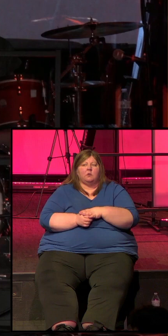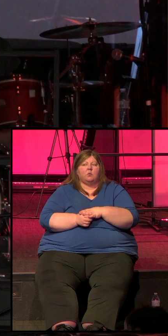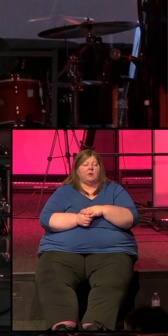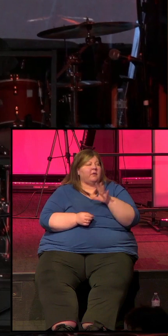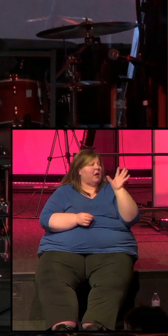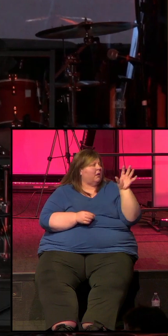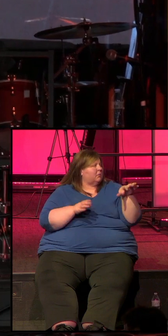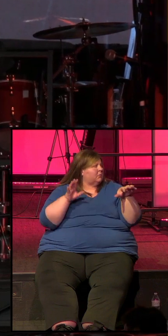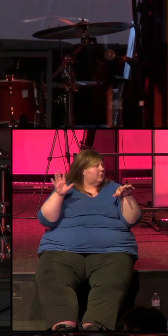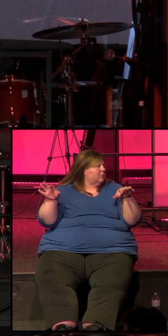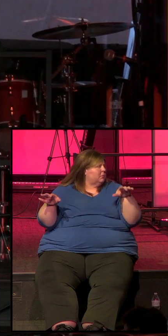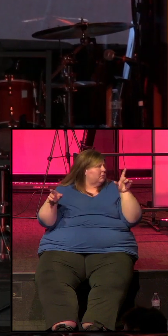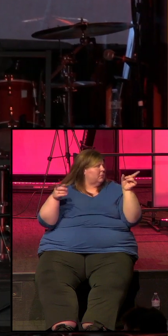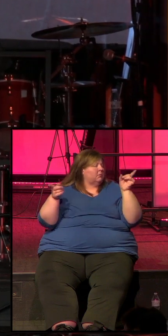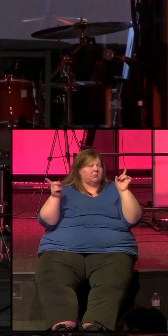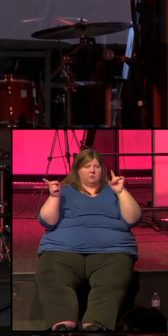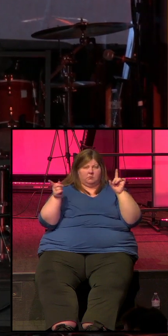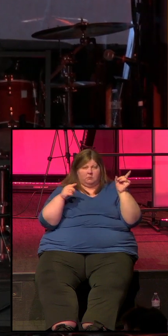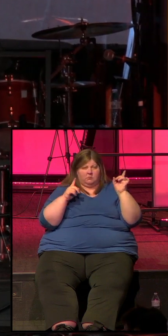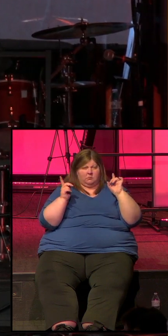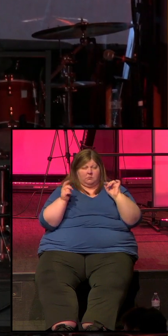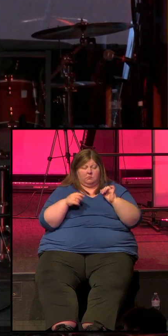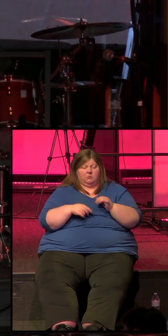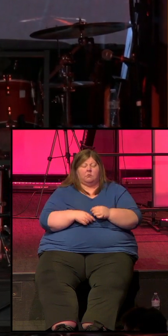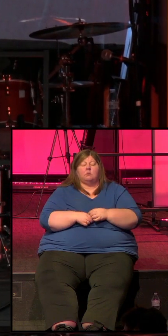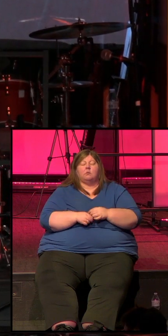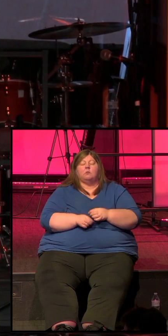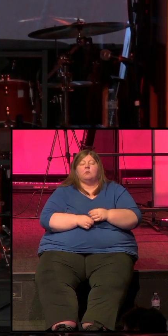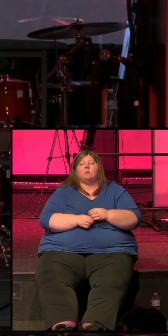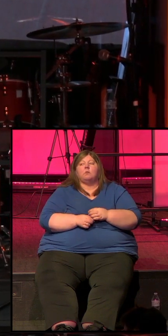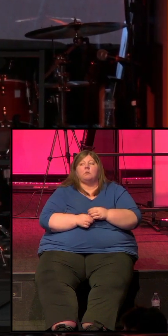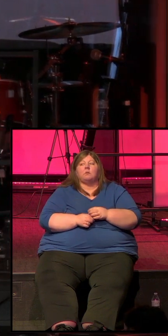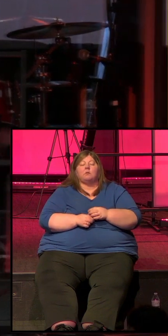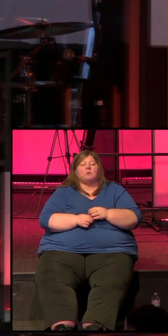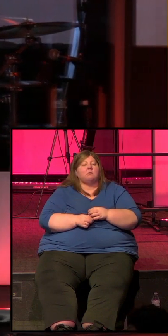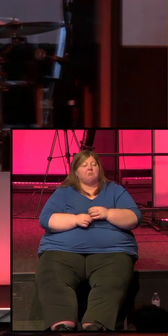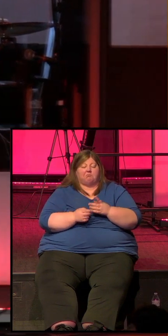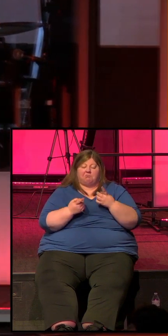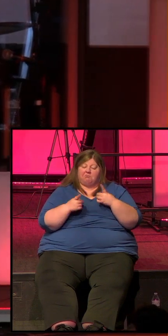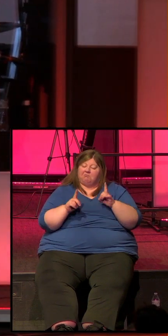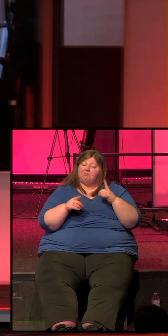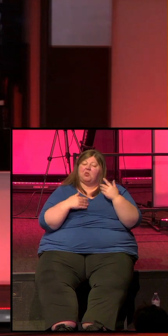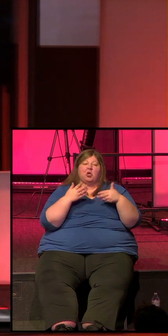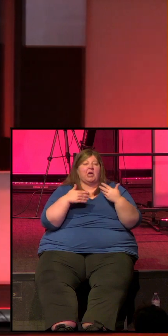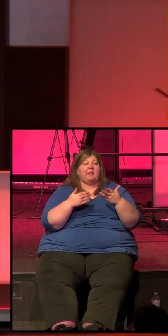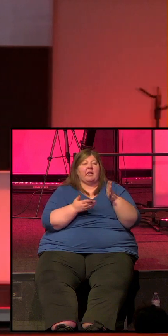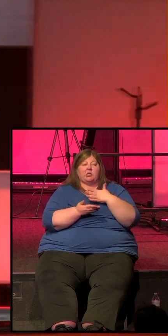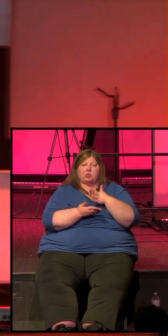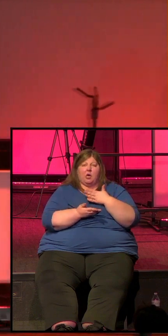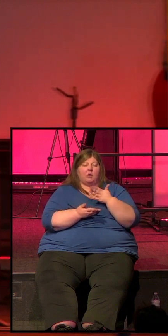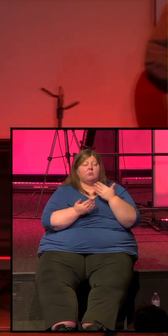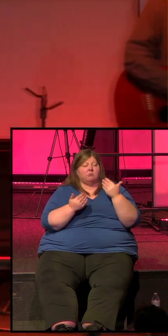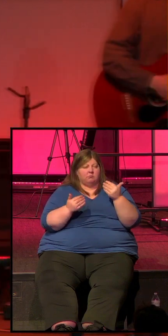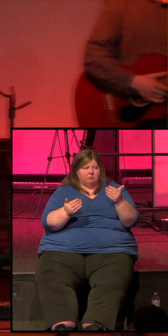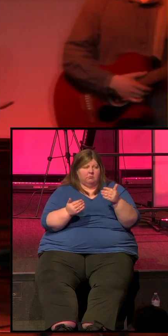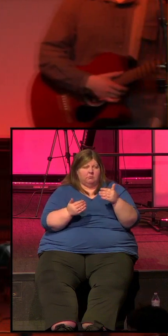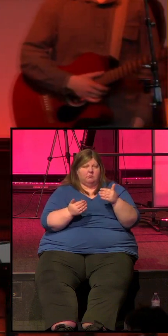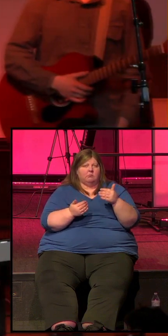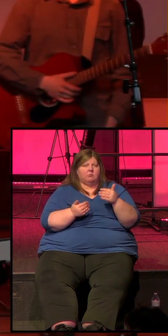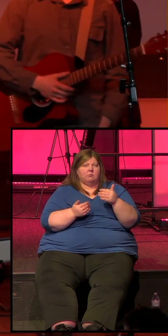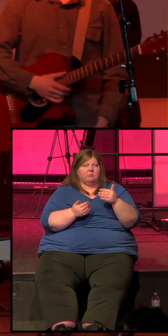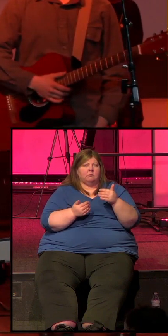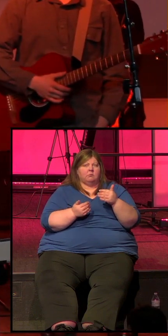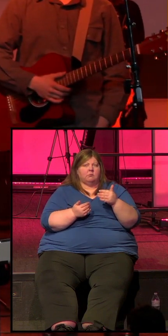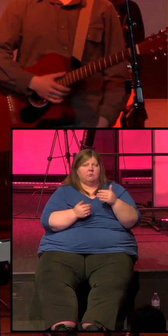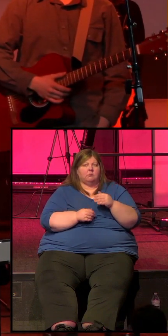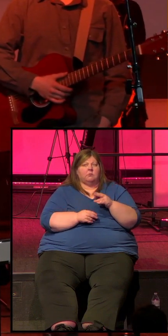stations. There's two, one on each side, and then there's two in the back. At any point during this next song, I just encourage you, sit